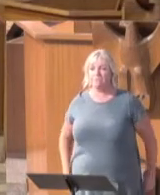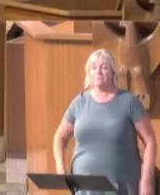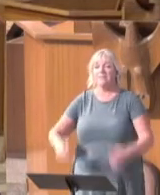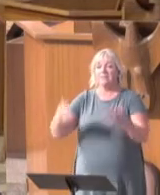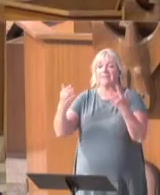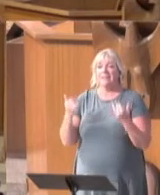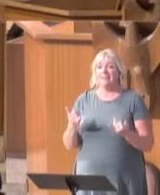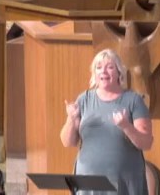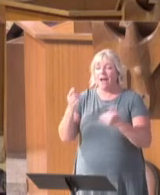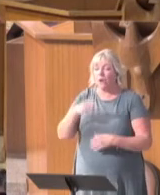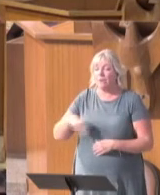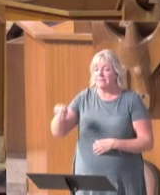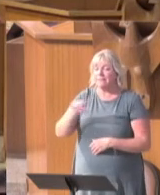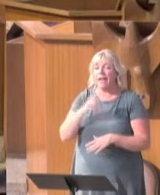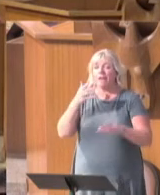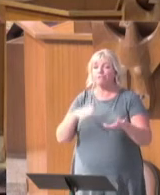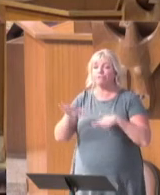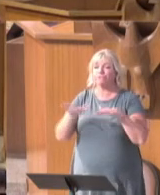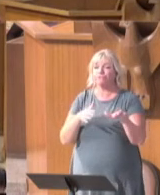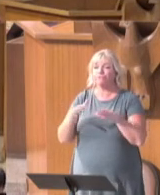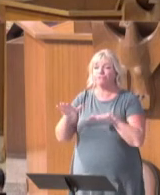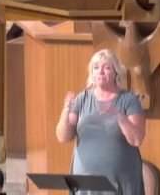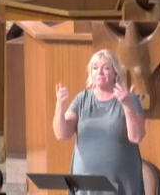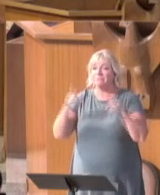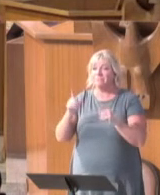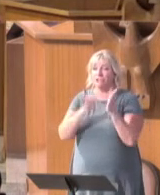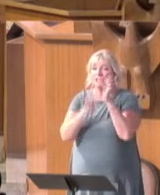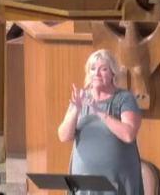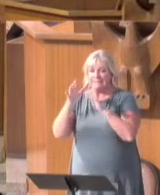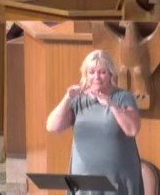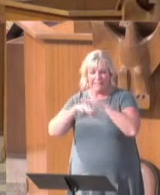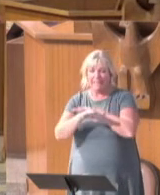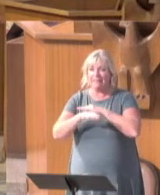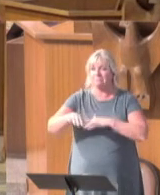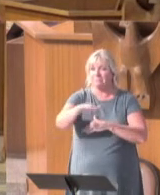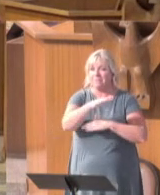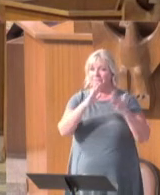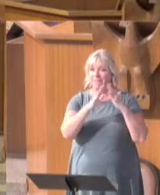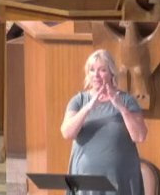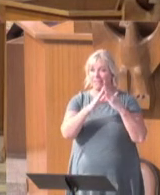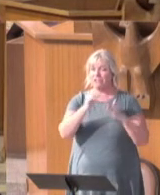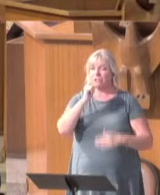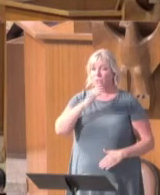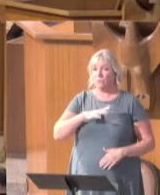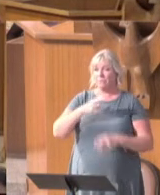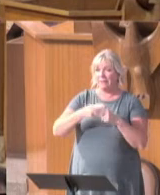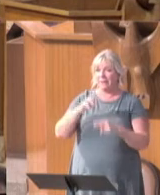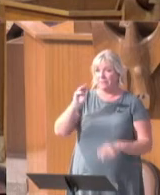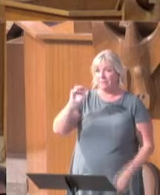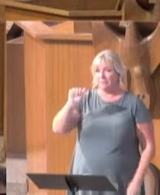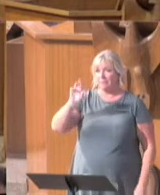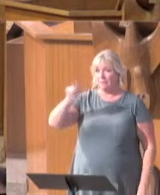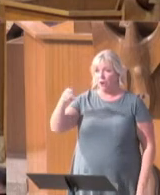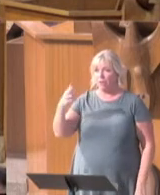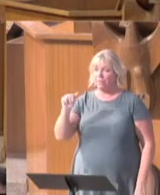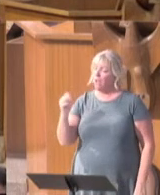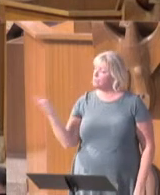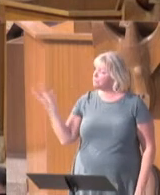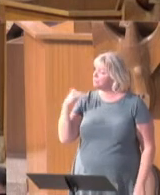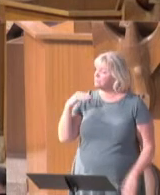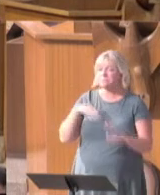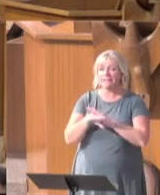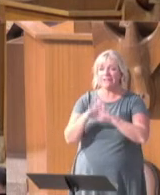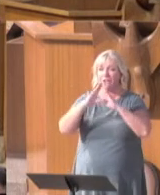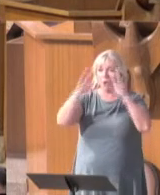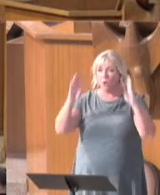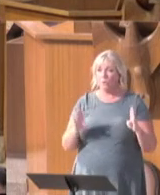they went on their way, Jesus entered a certain village where a woman named Martha welcomed him into her home. She